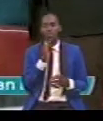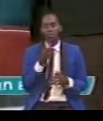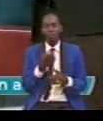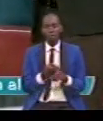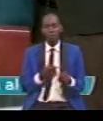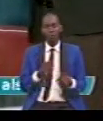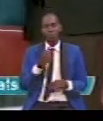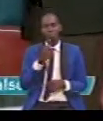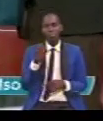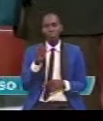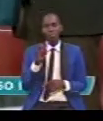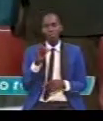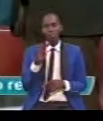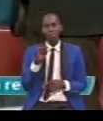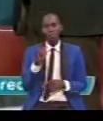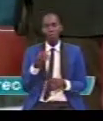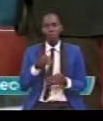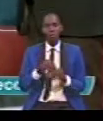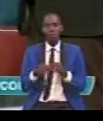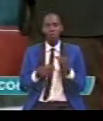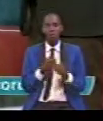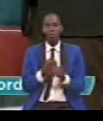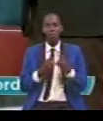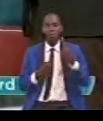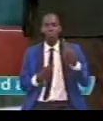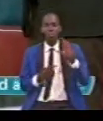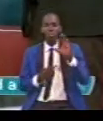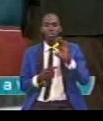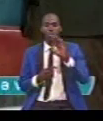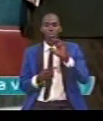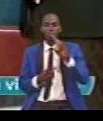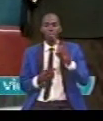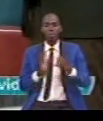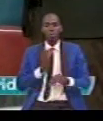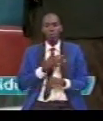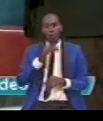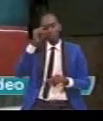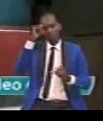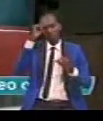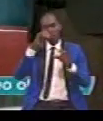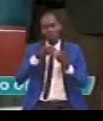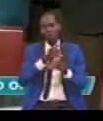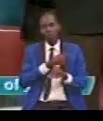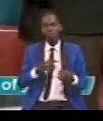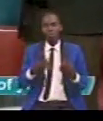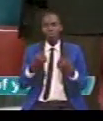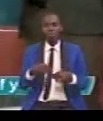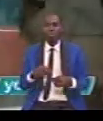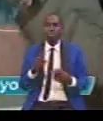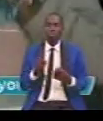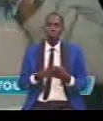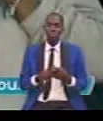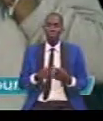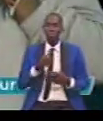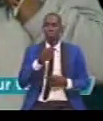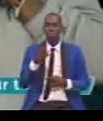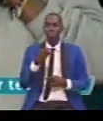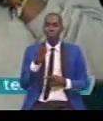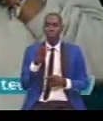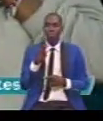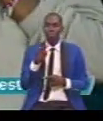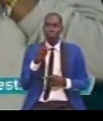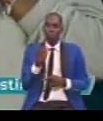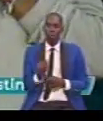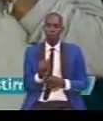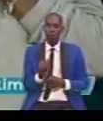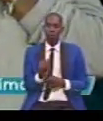In 1991, our father in the Lord came to Zambia at Kamwala grounds.